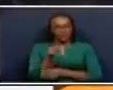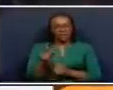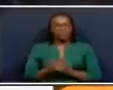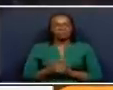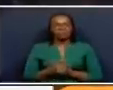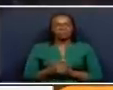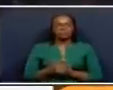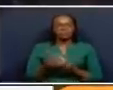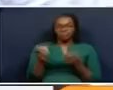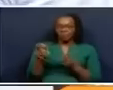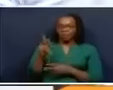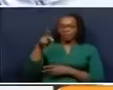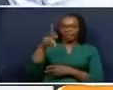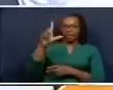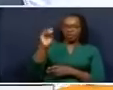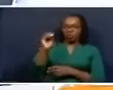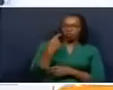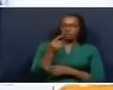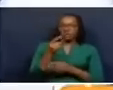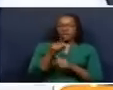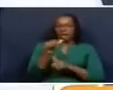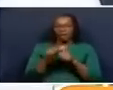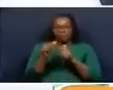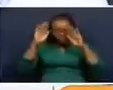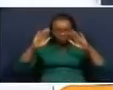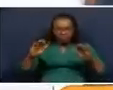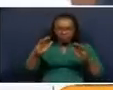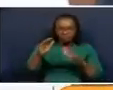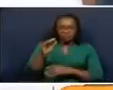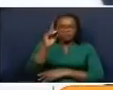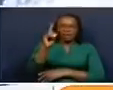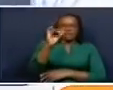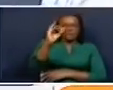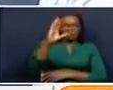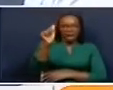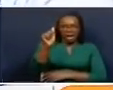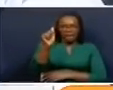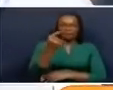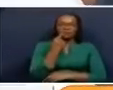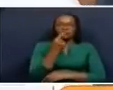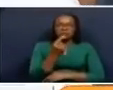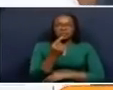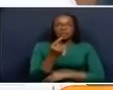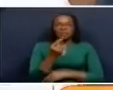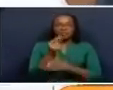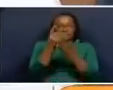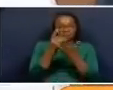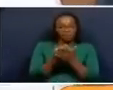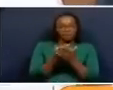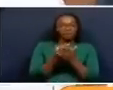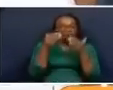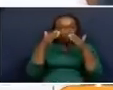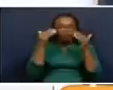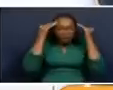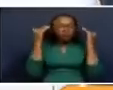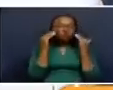mentioned Abduba Dida. He's taken them to court. He's taken Debates Limited to court, and that will be ruled